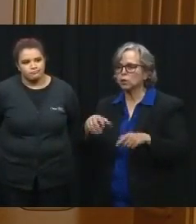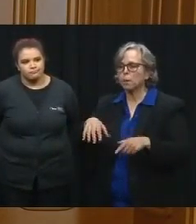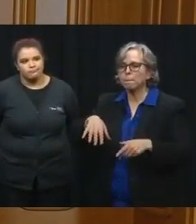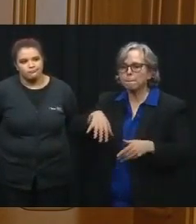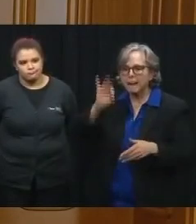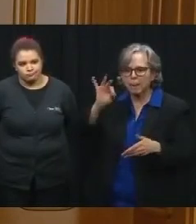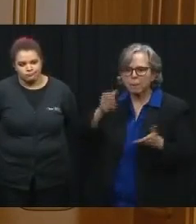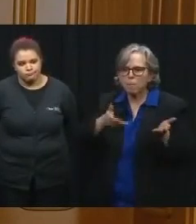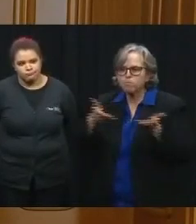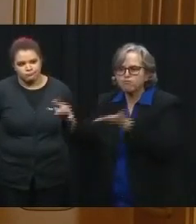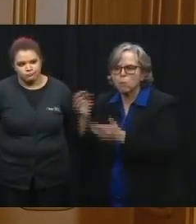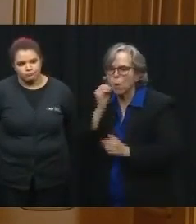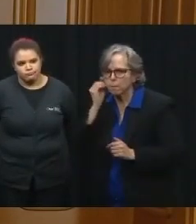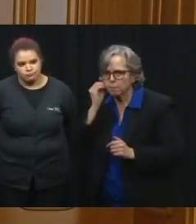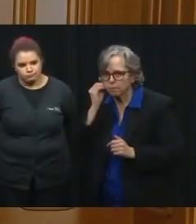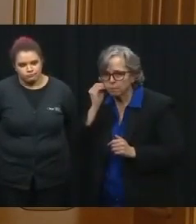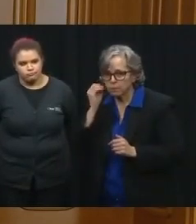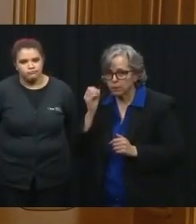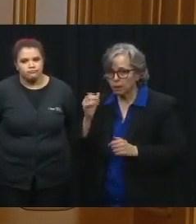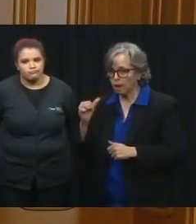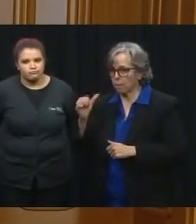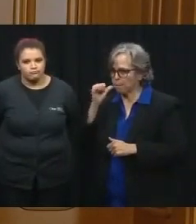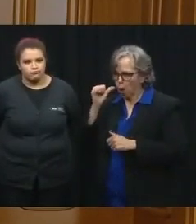the bars down.